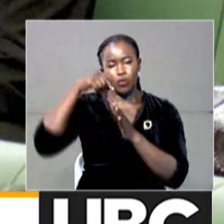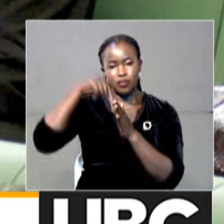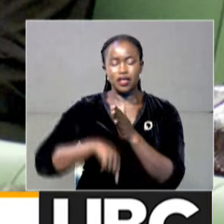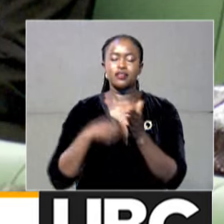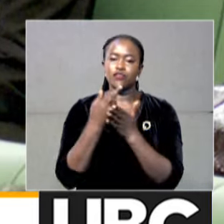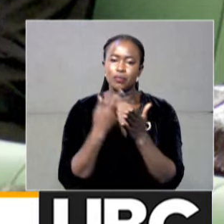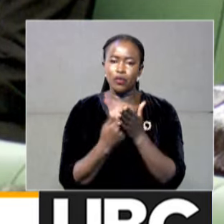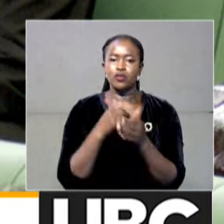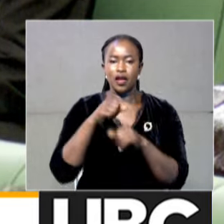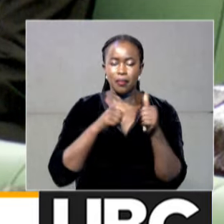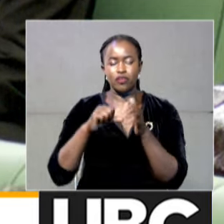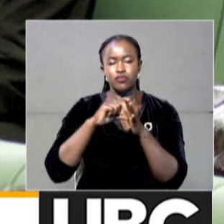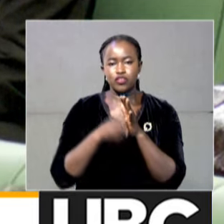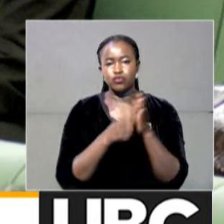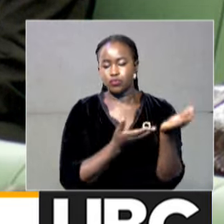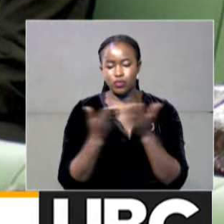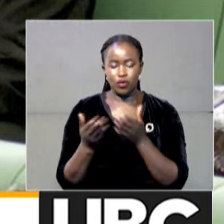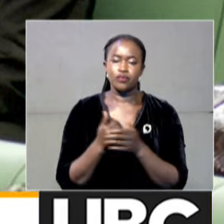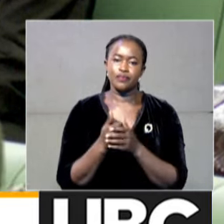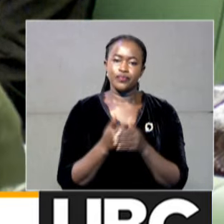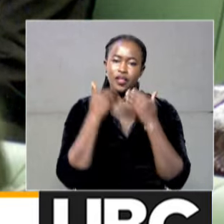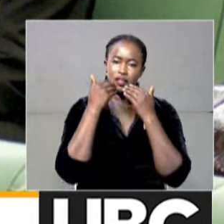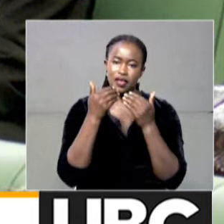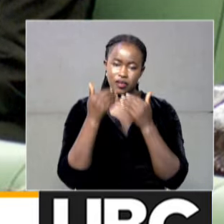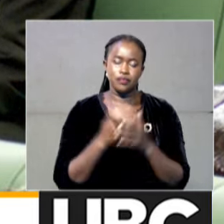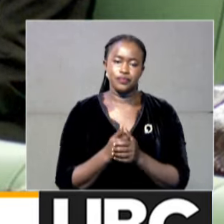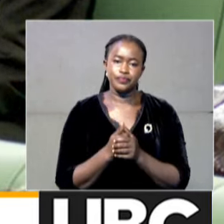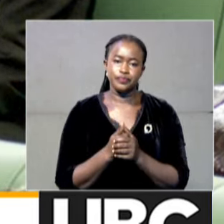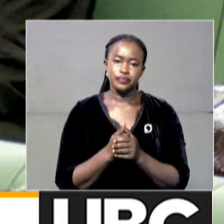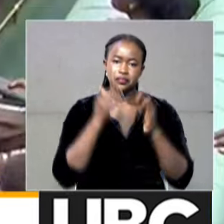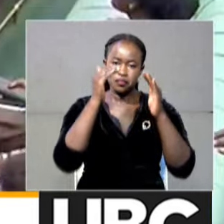report about the issues raised. Thank you. Next.